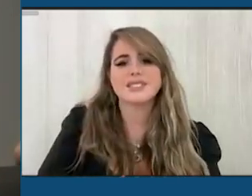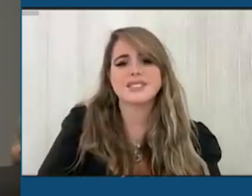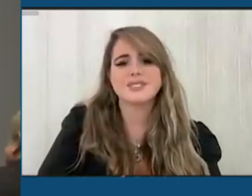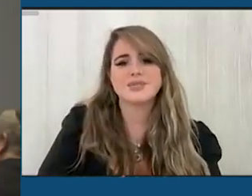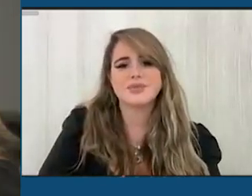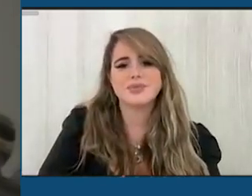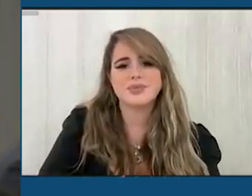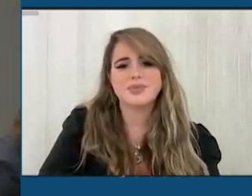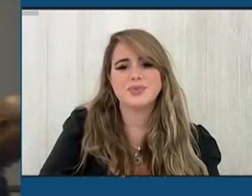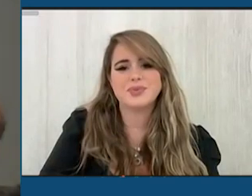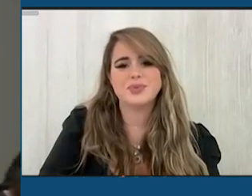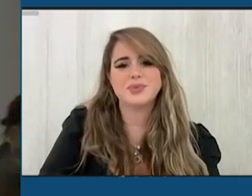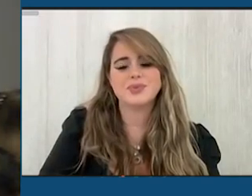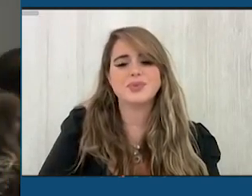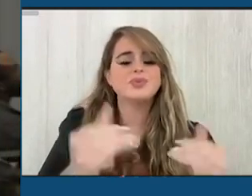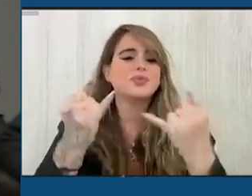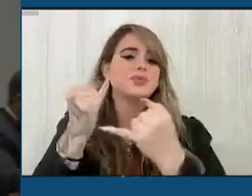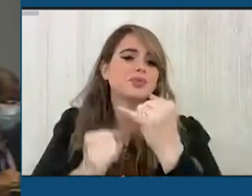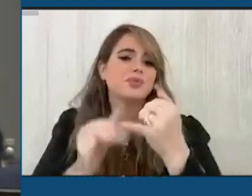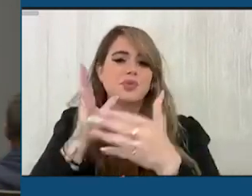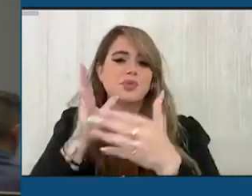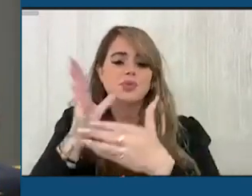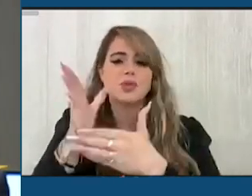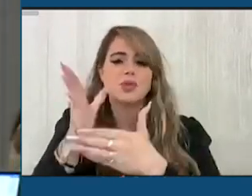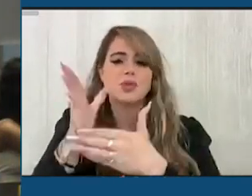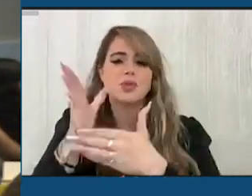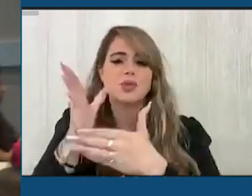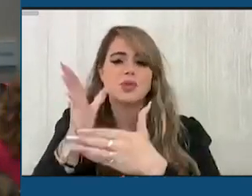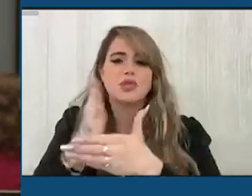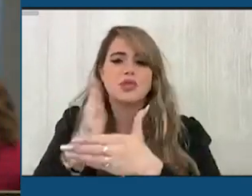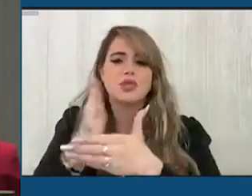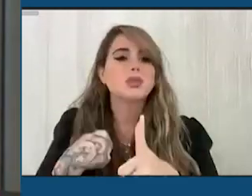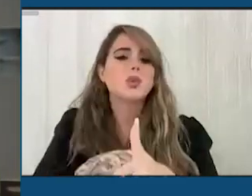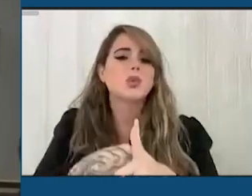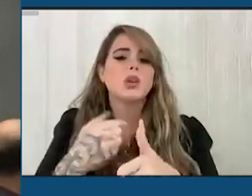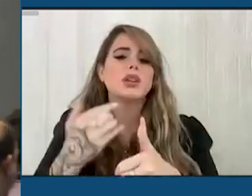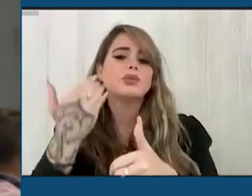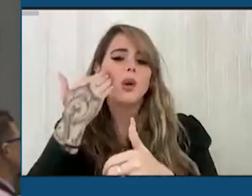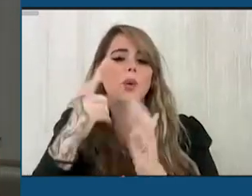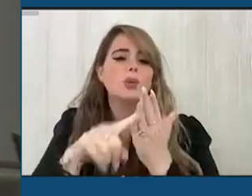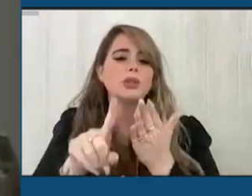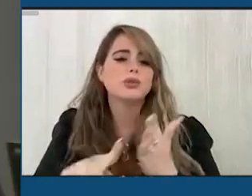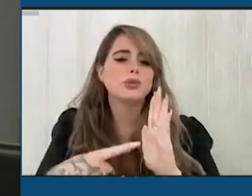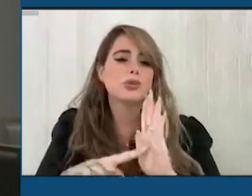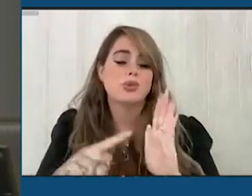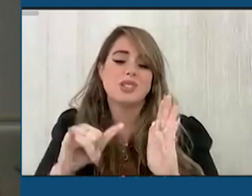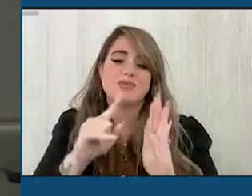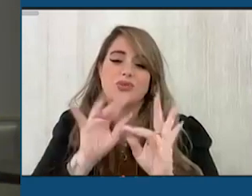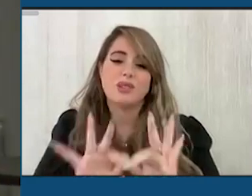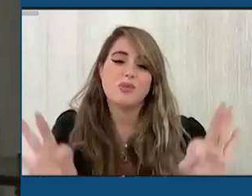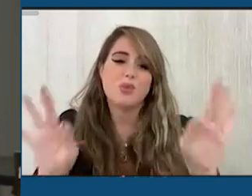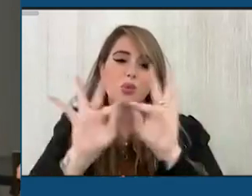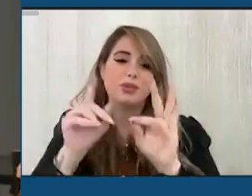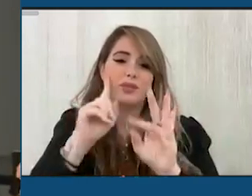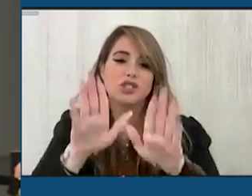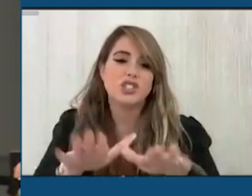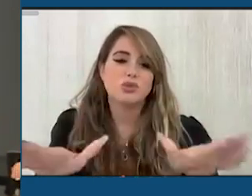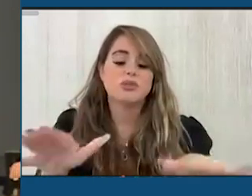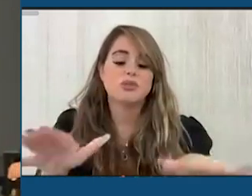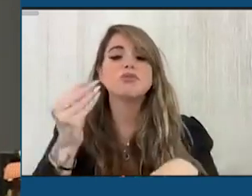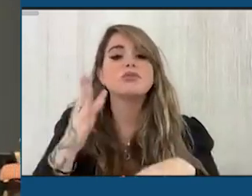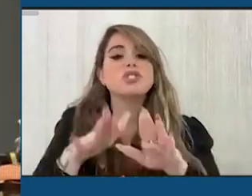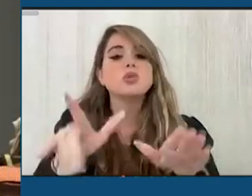So I'm going to end by just sharing a few things. One, we know from our research that this is really important for children. Children who have more